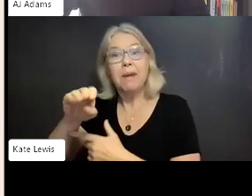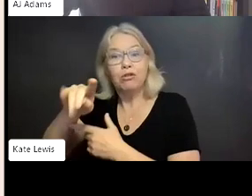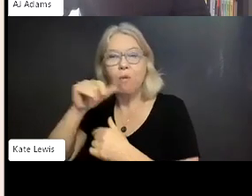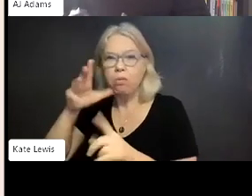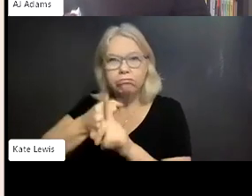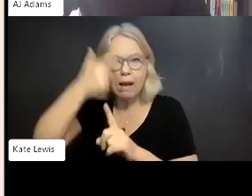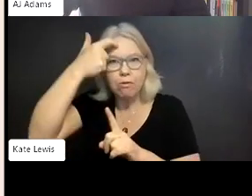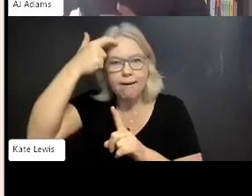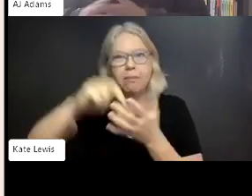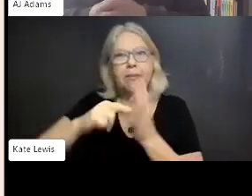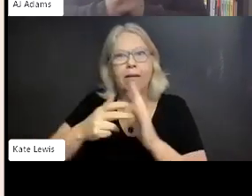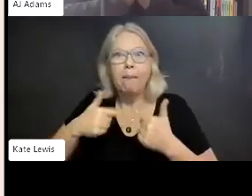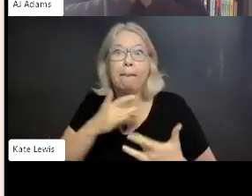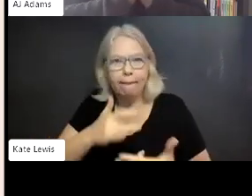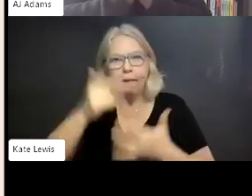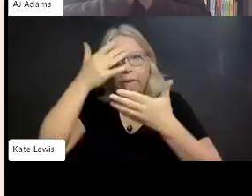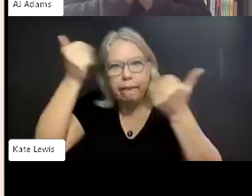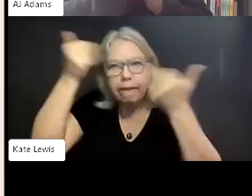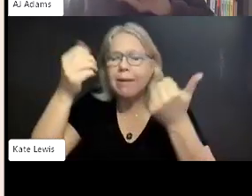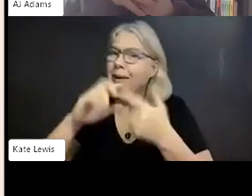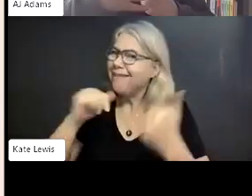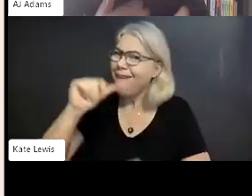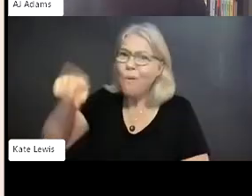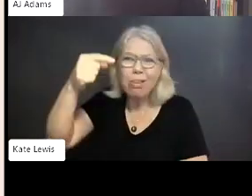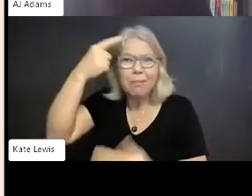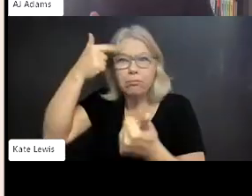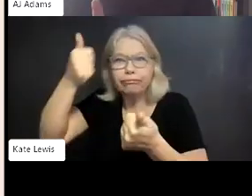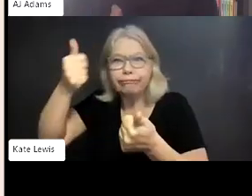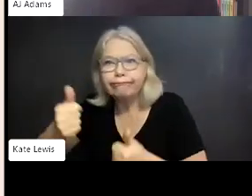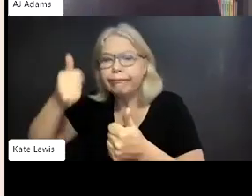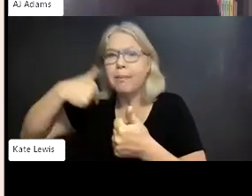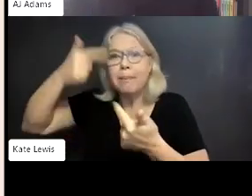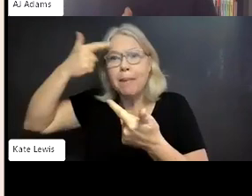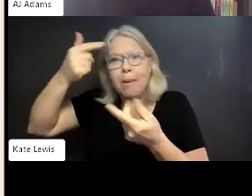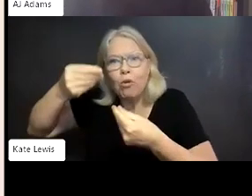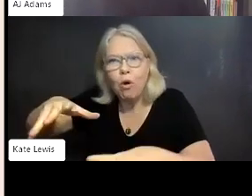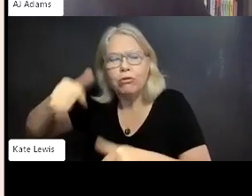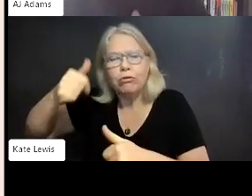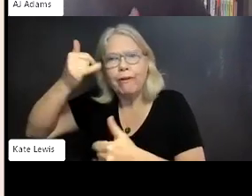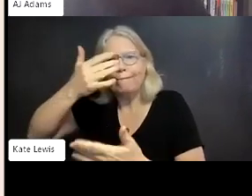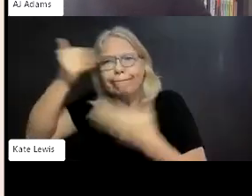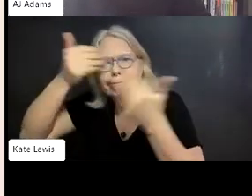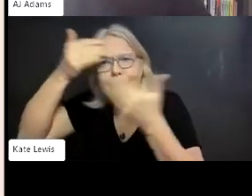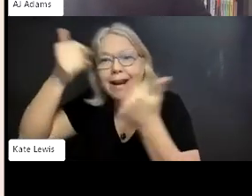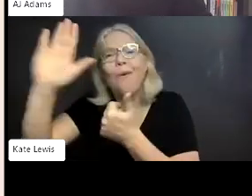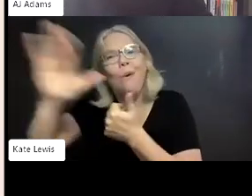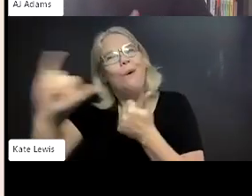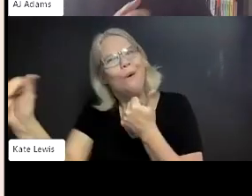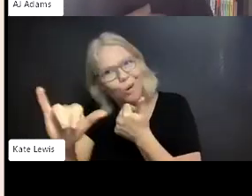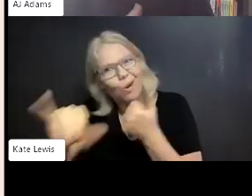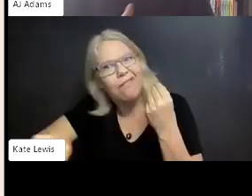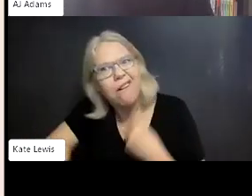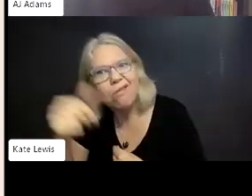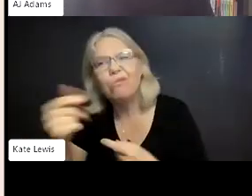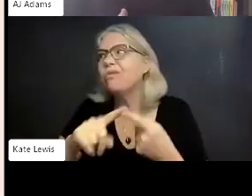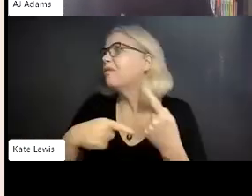symptoms that occur as well. And that can include difficulties with things like thinking, problem solving, or language. And